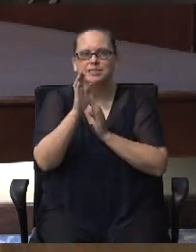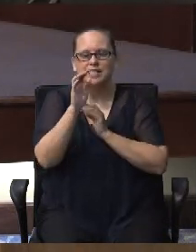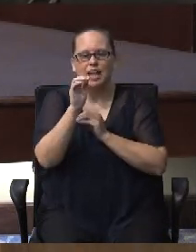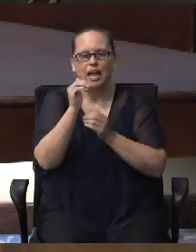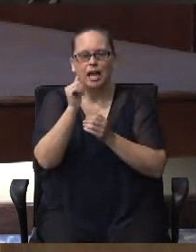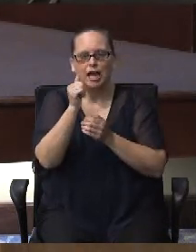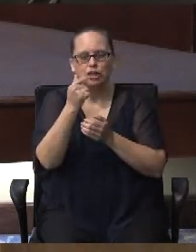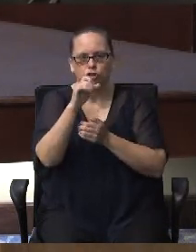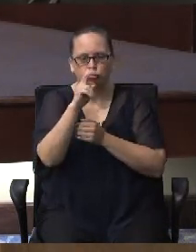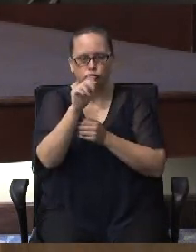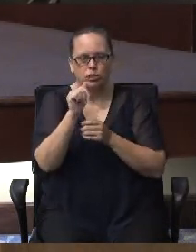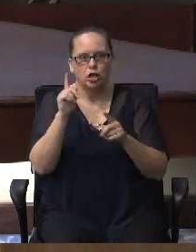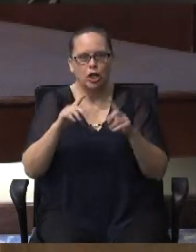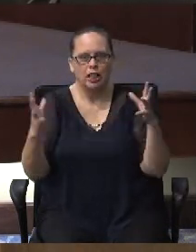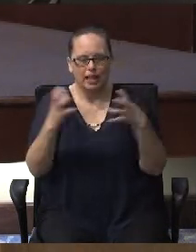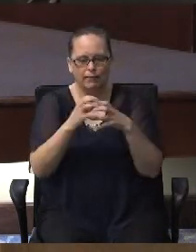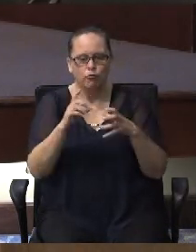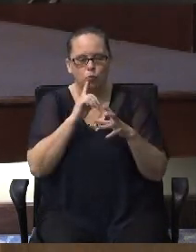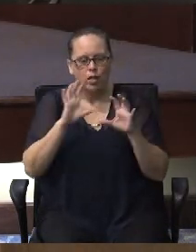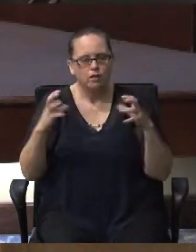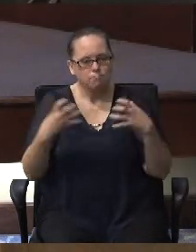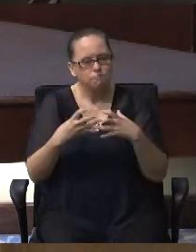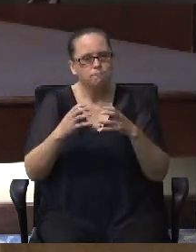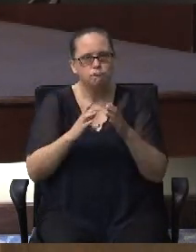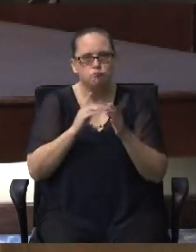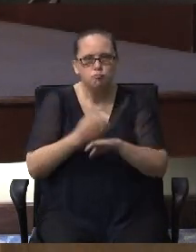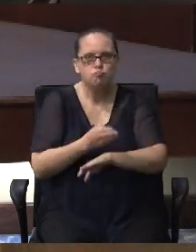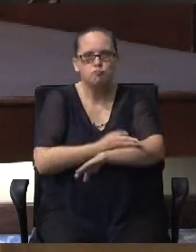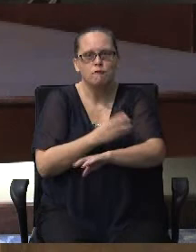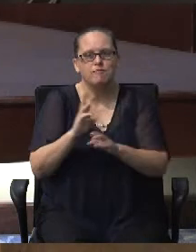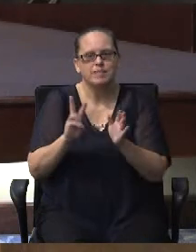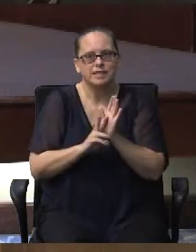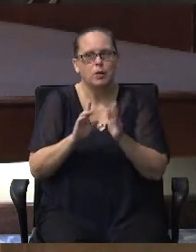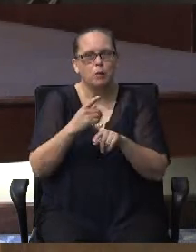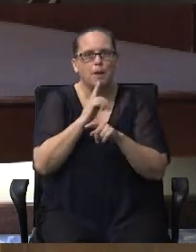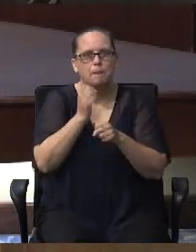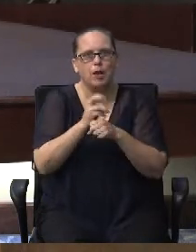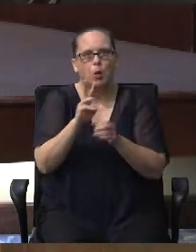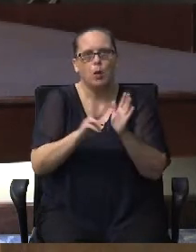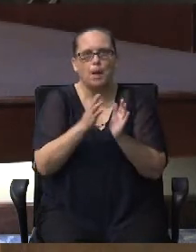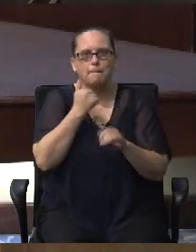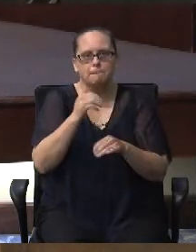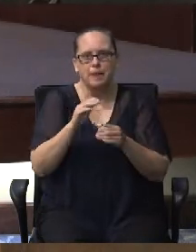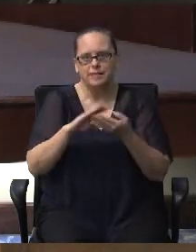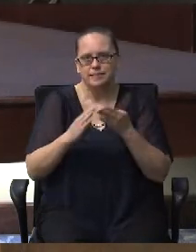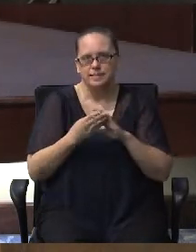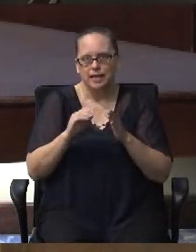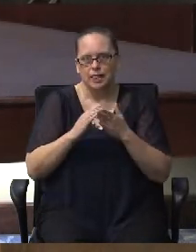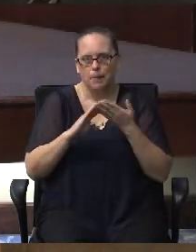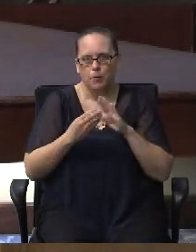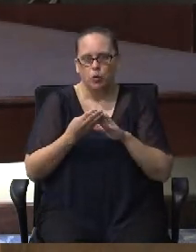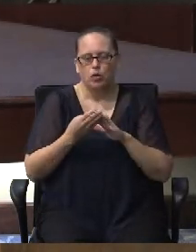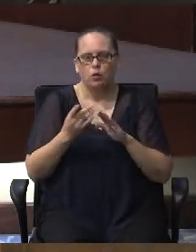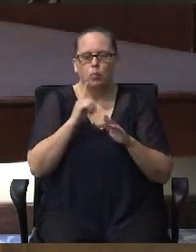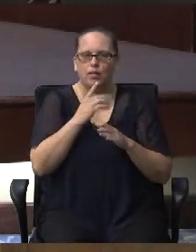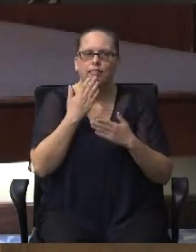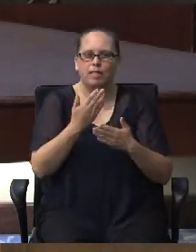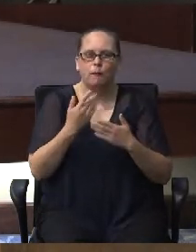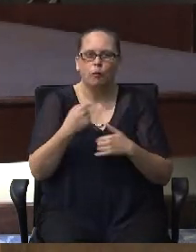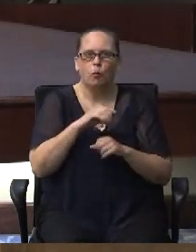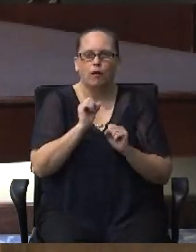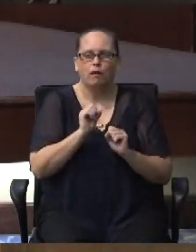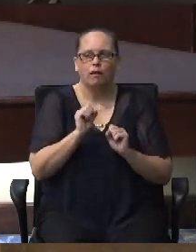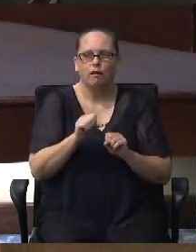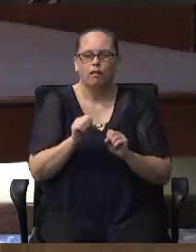collectively to really bring good to the city and to really make Waco the best city that it can be. And I'm really thankful that we've been